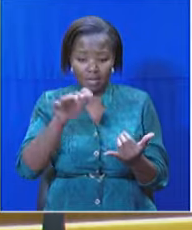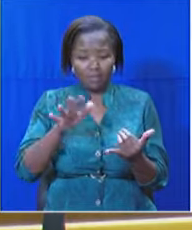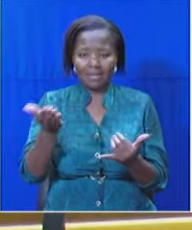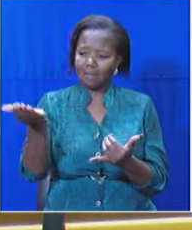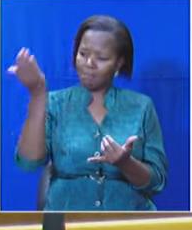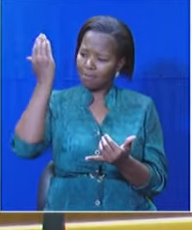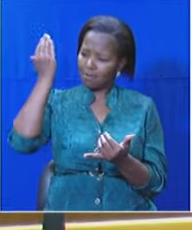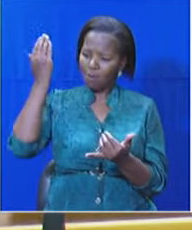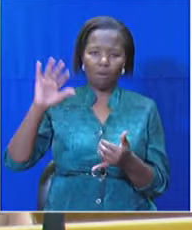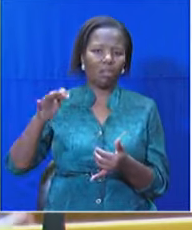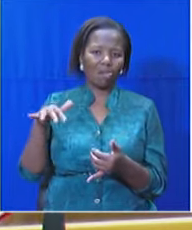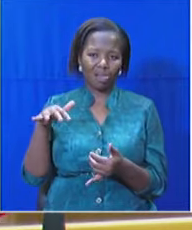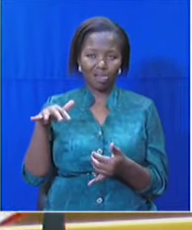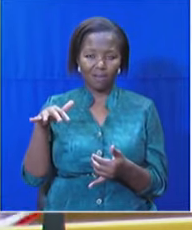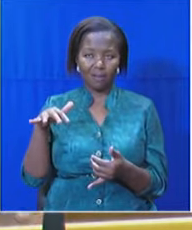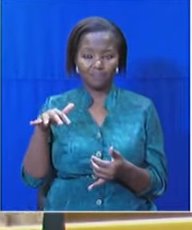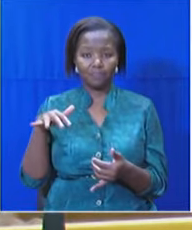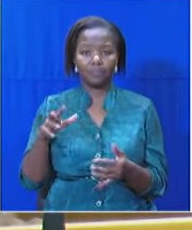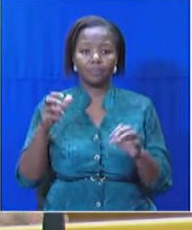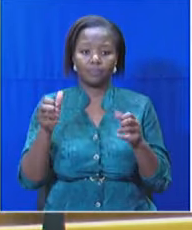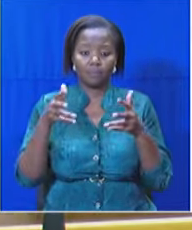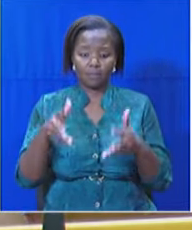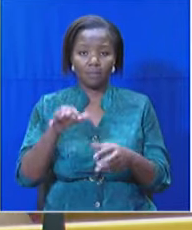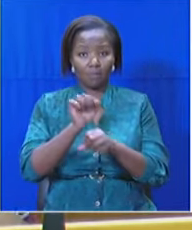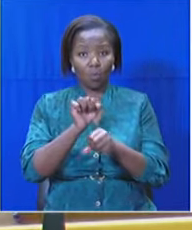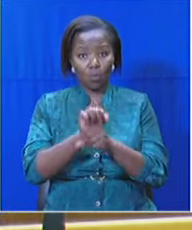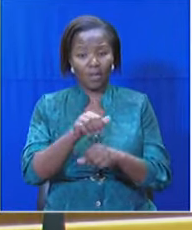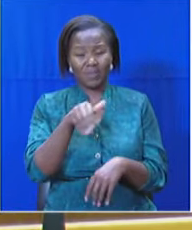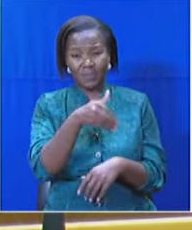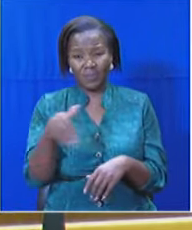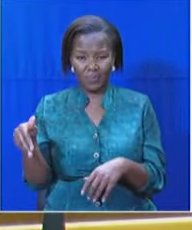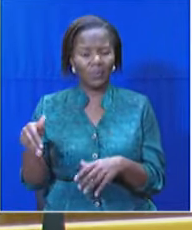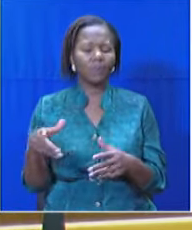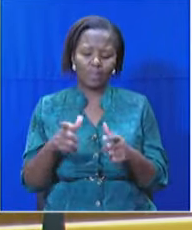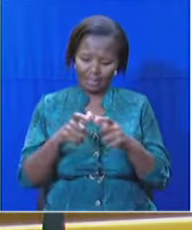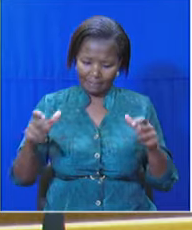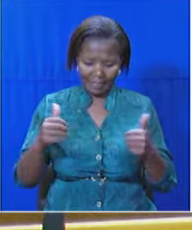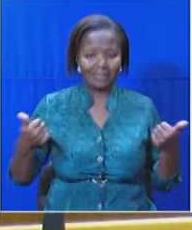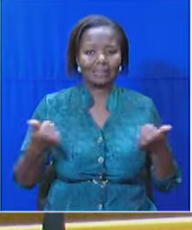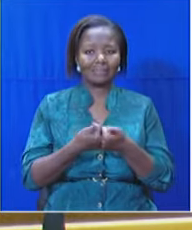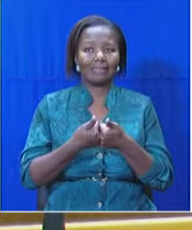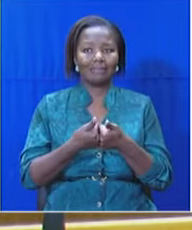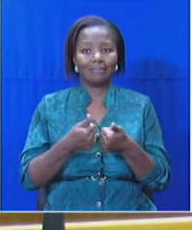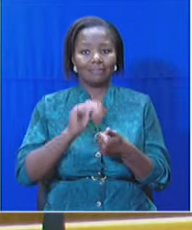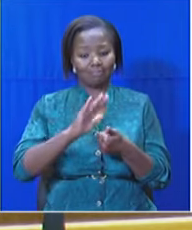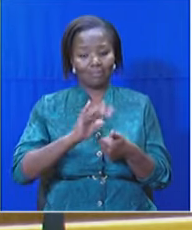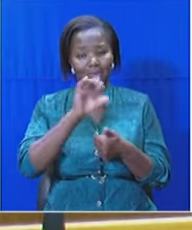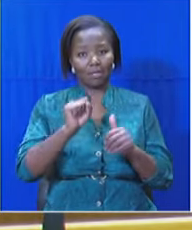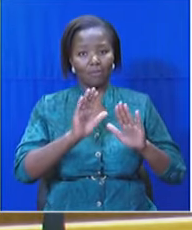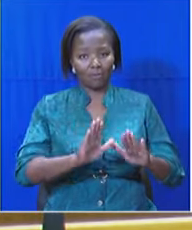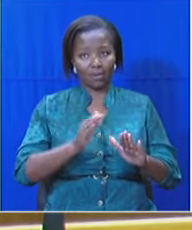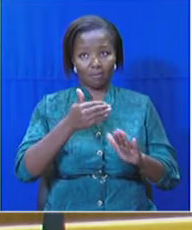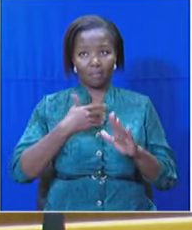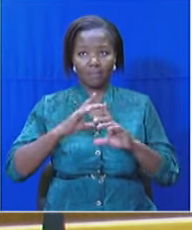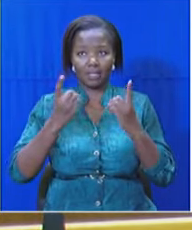it was before. Unemployment is one of the major challenges facing South Africa. Therefore, the department